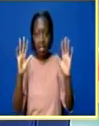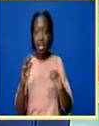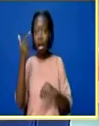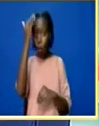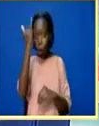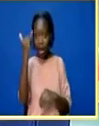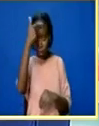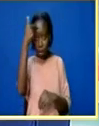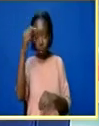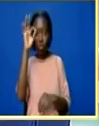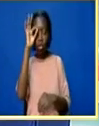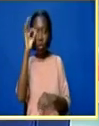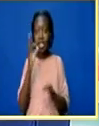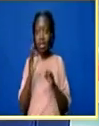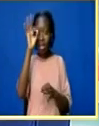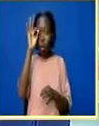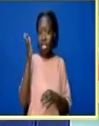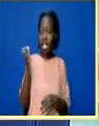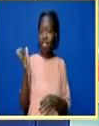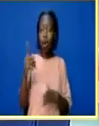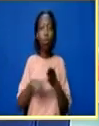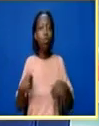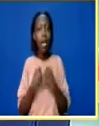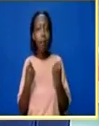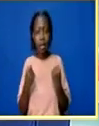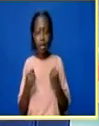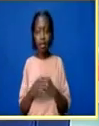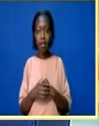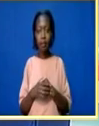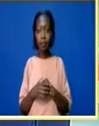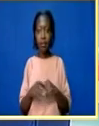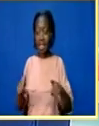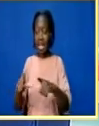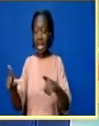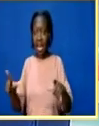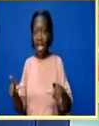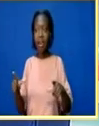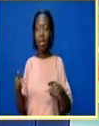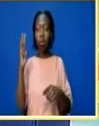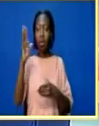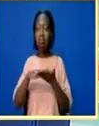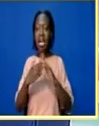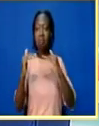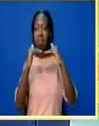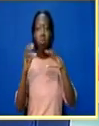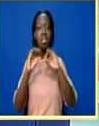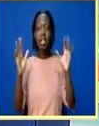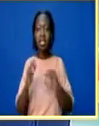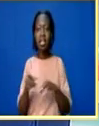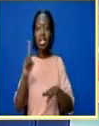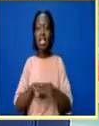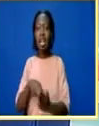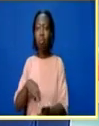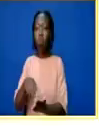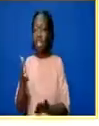holes. If these holes are there, what will happen? Well, the ground would definitely become uneven. No, imagine walking on such a field. Yeah.